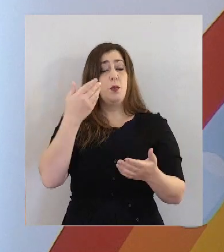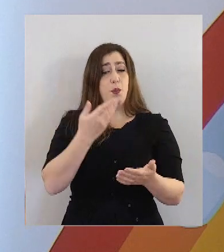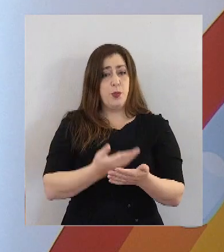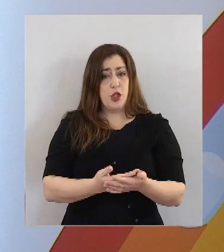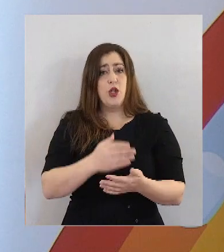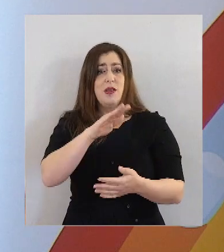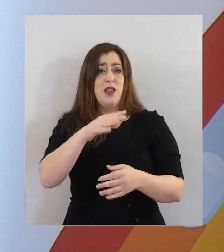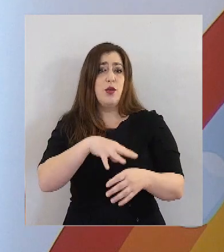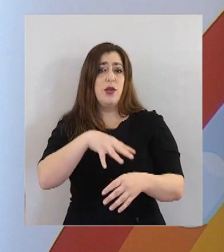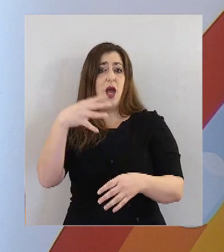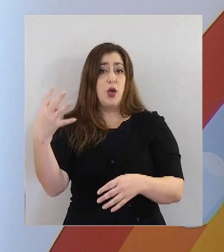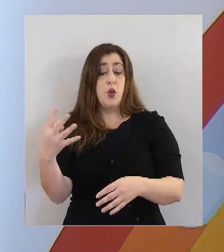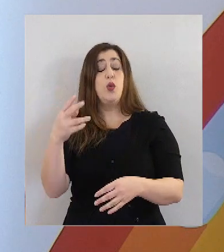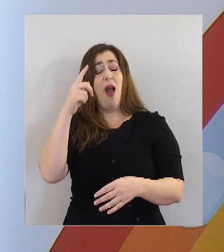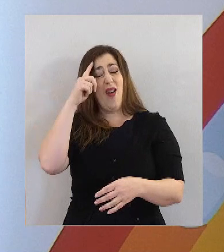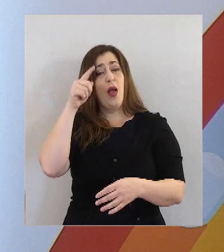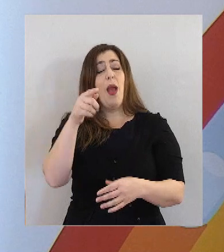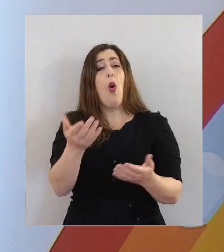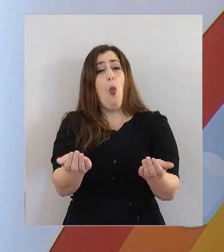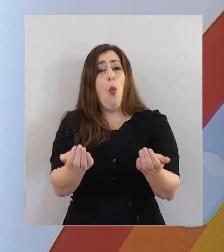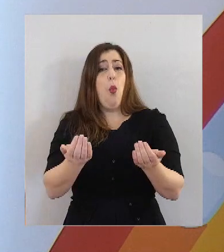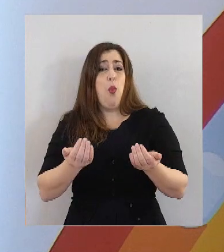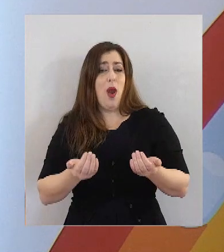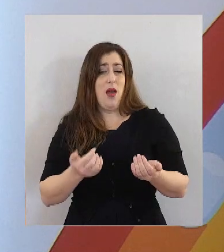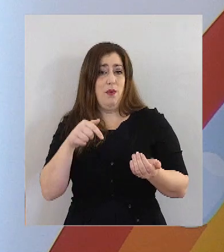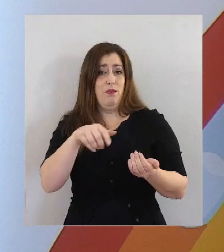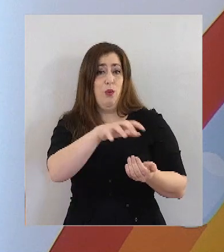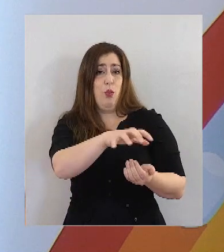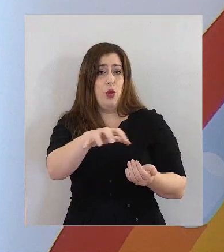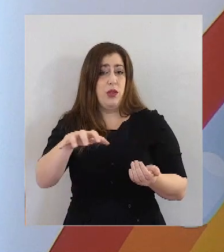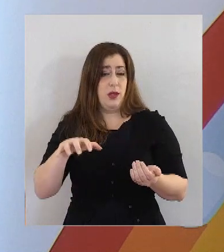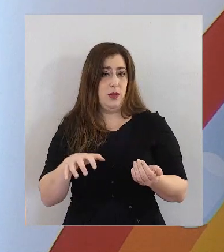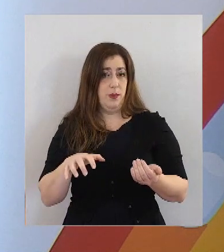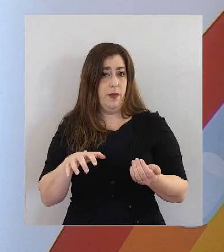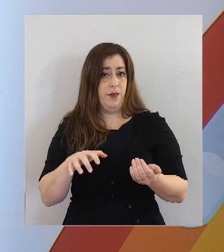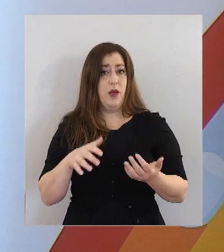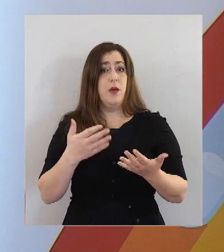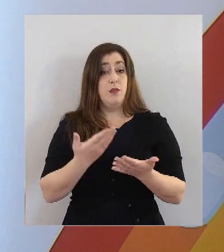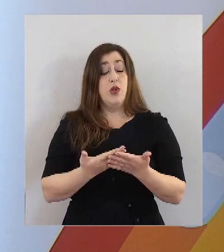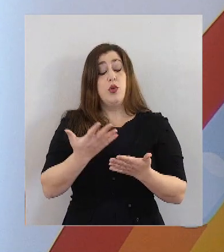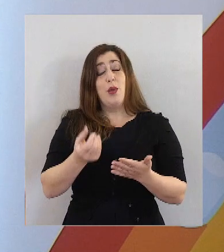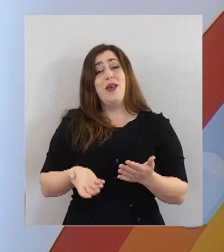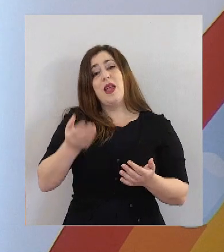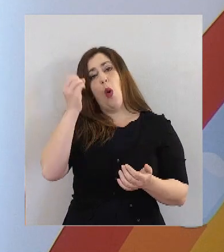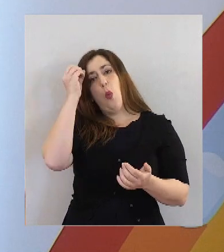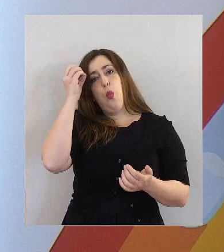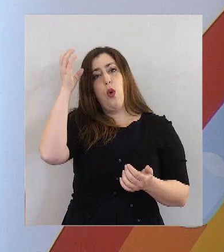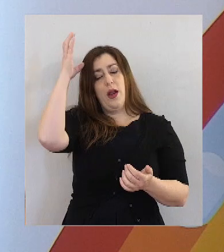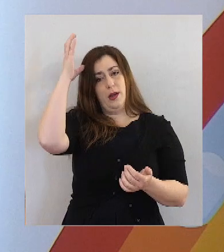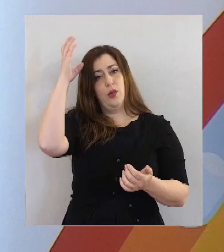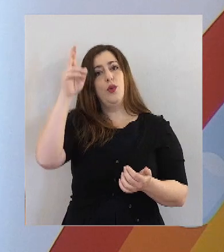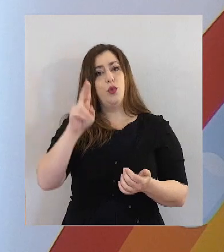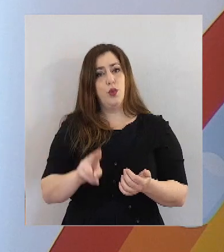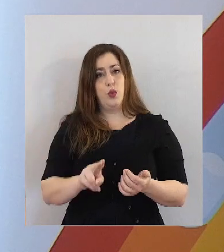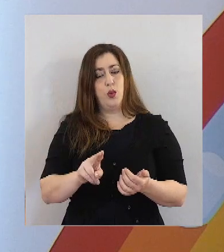LGBTIQ persons, mainly through the dissemination of posters and stickers, and awareness, information, and social media campaigns